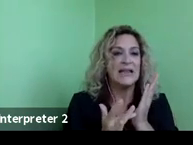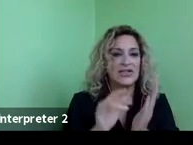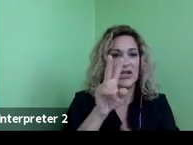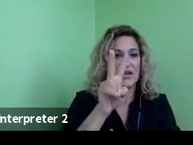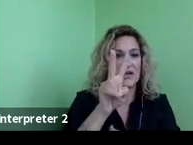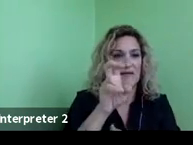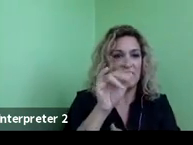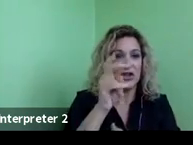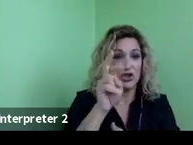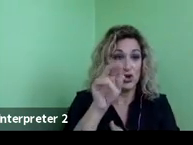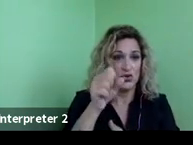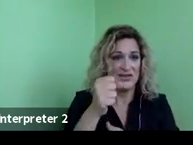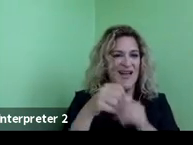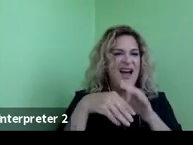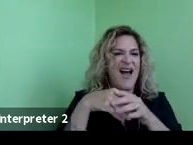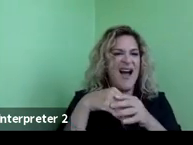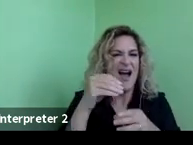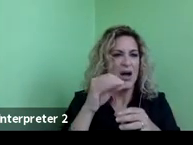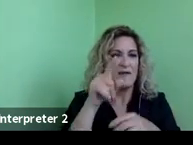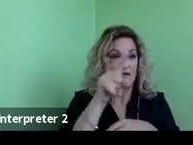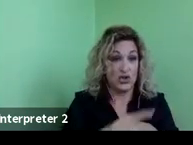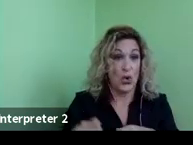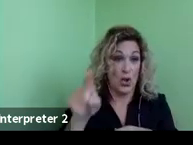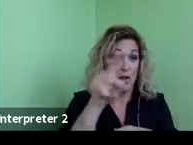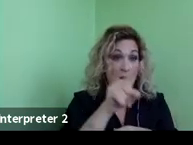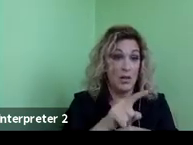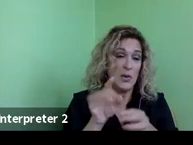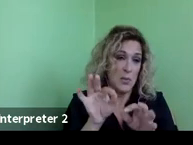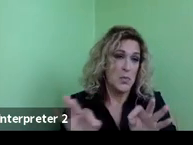sure to point that out as well.